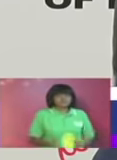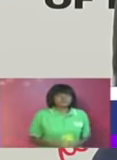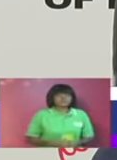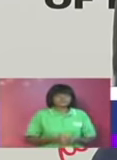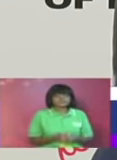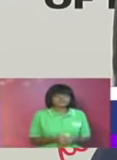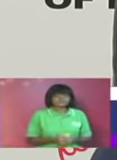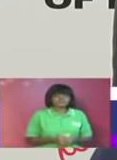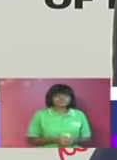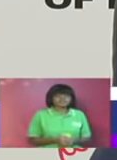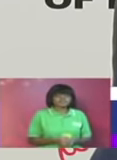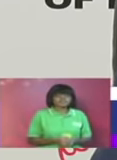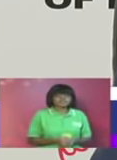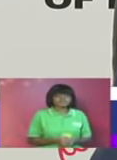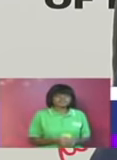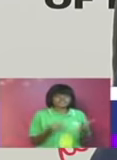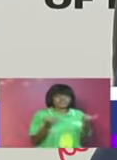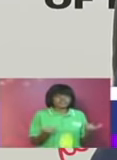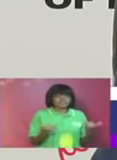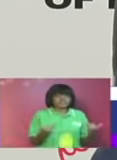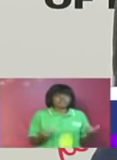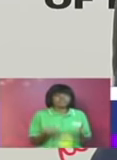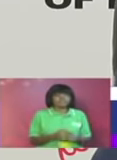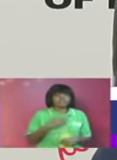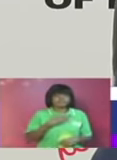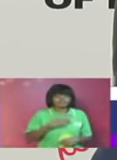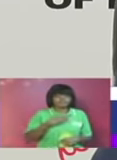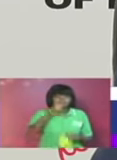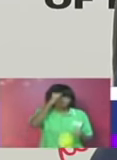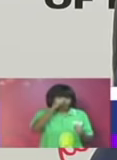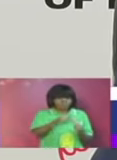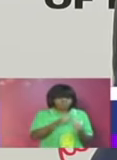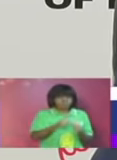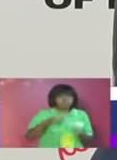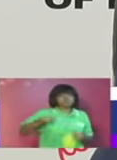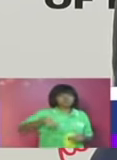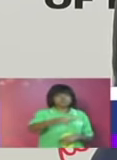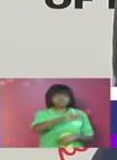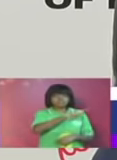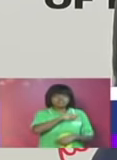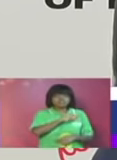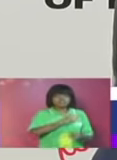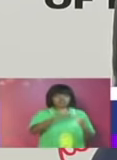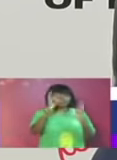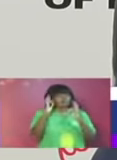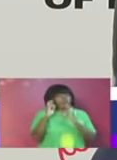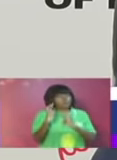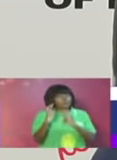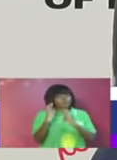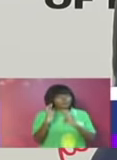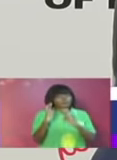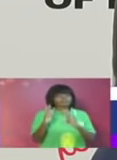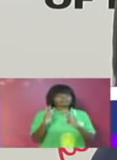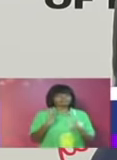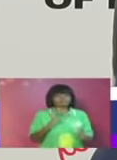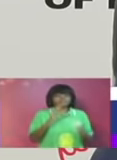the context that we expect the population to take advantage of